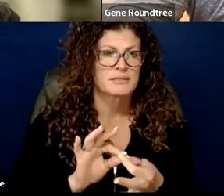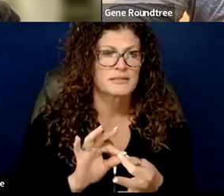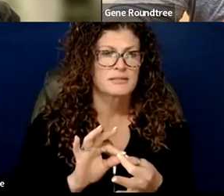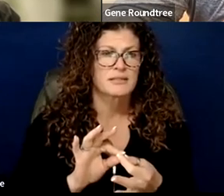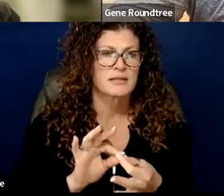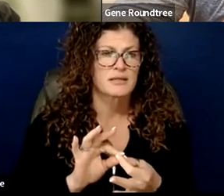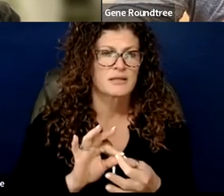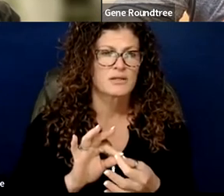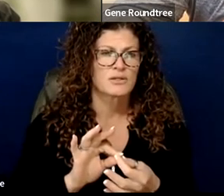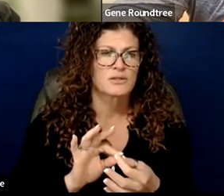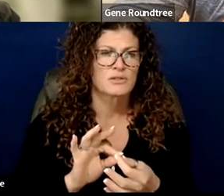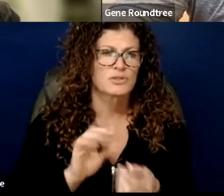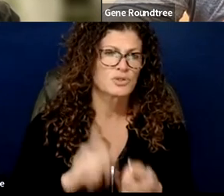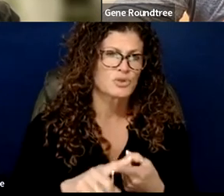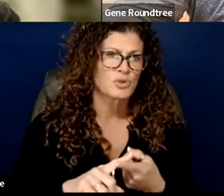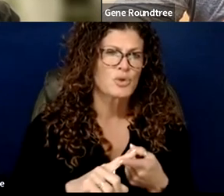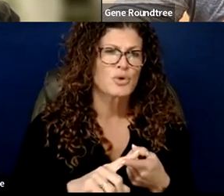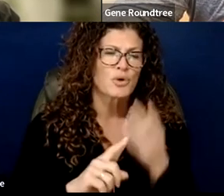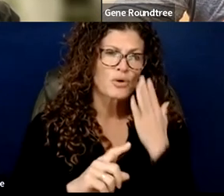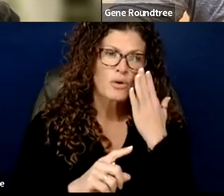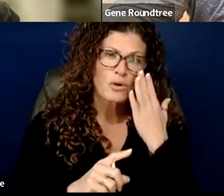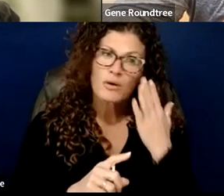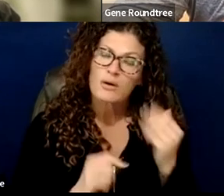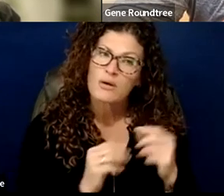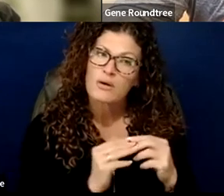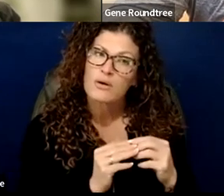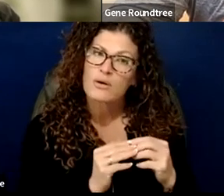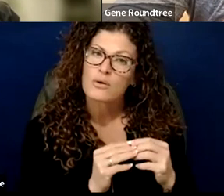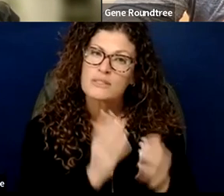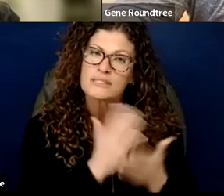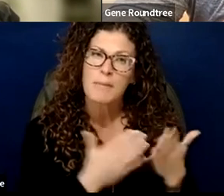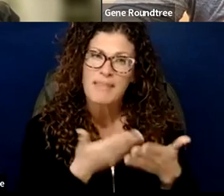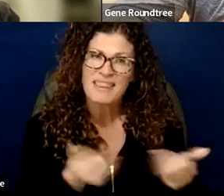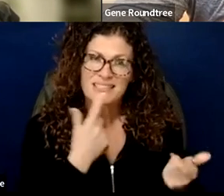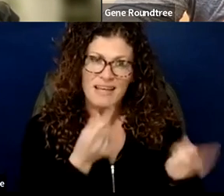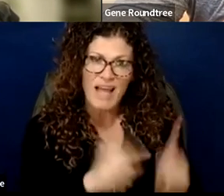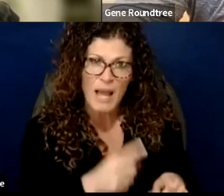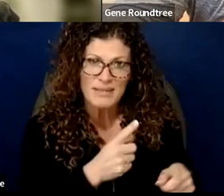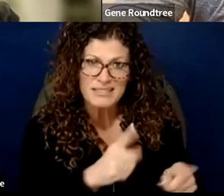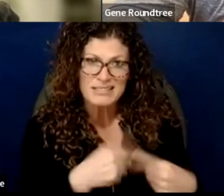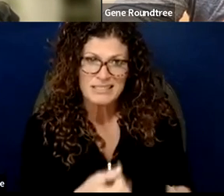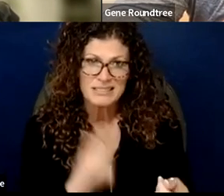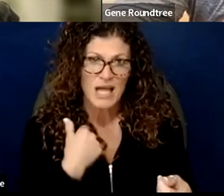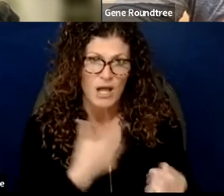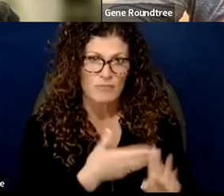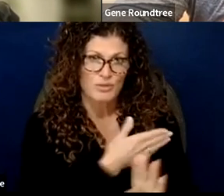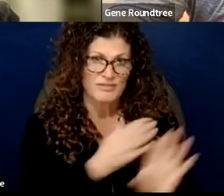the procedural matters that have passed since we came together last